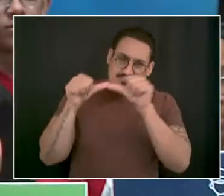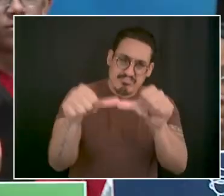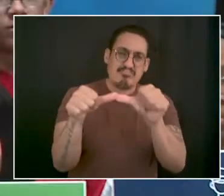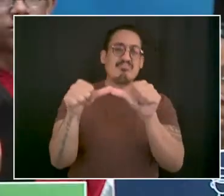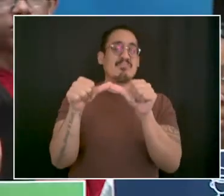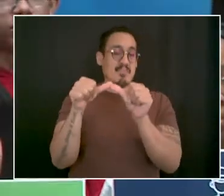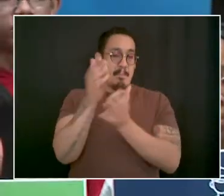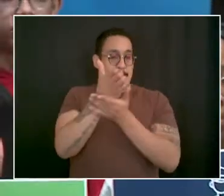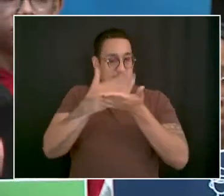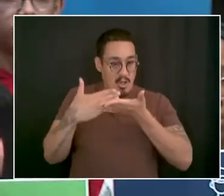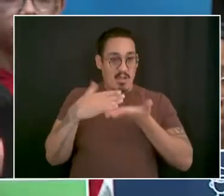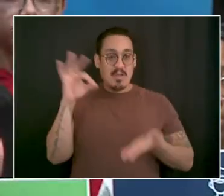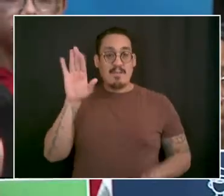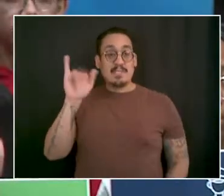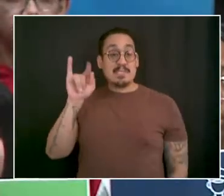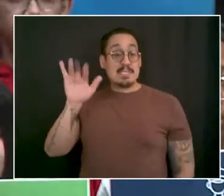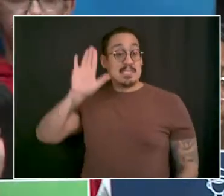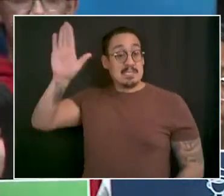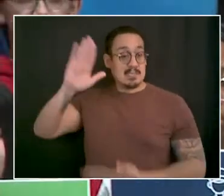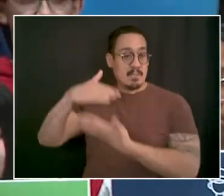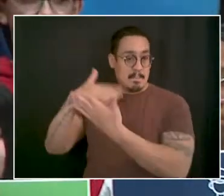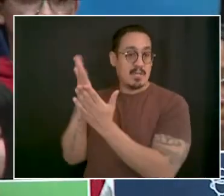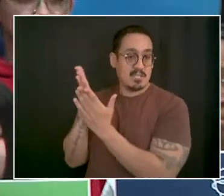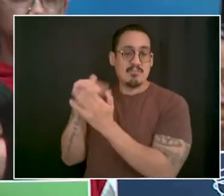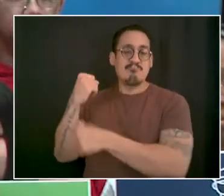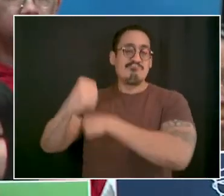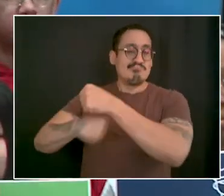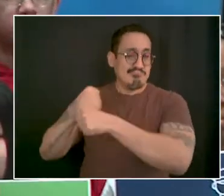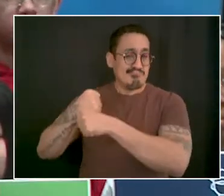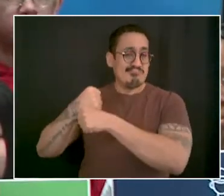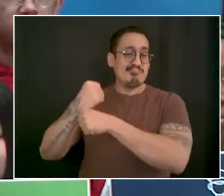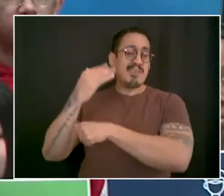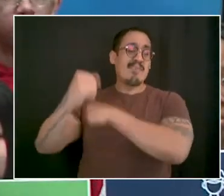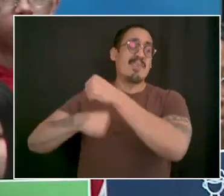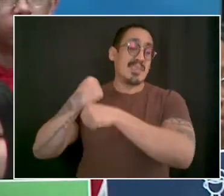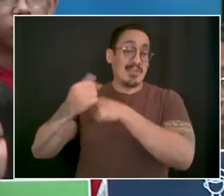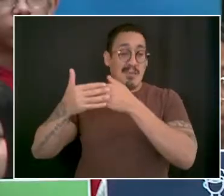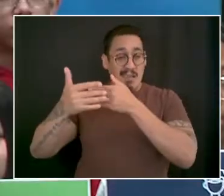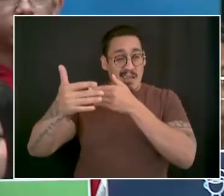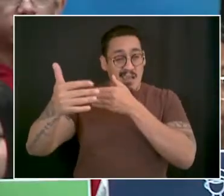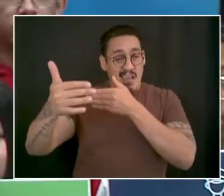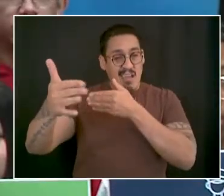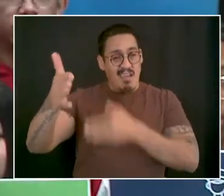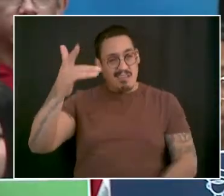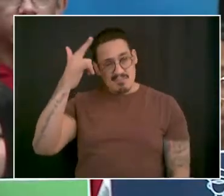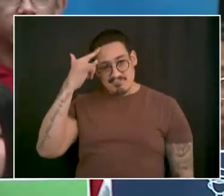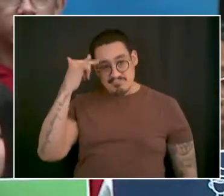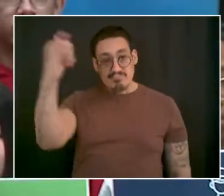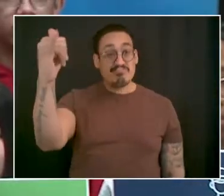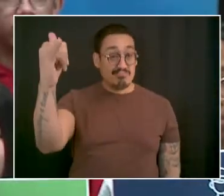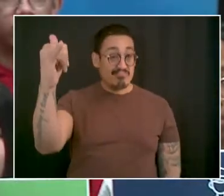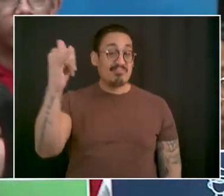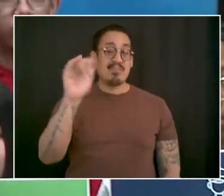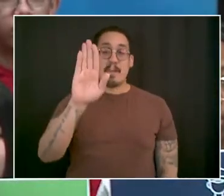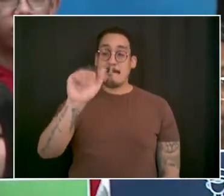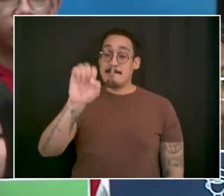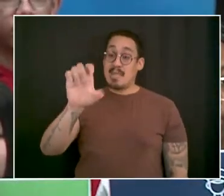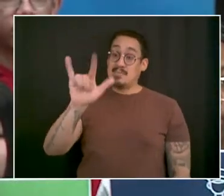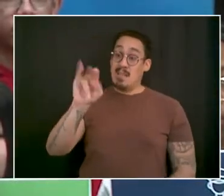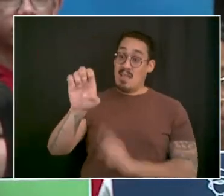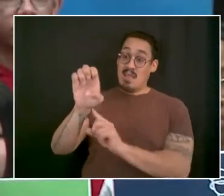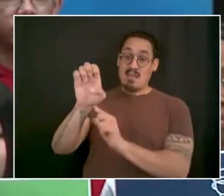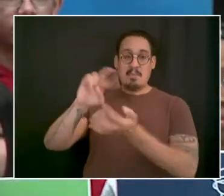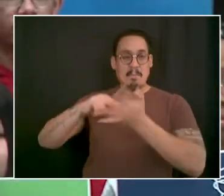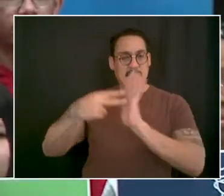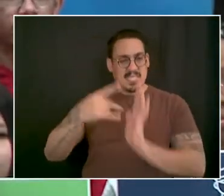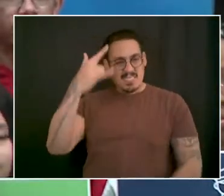budgets. Year after year, now and forever. Baselining means forever. So to my